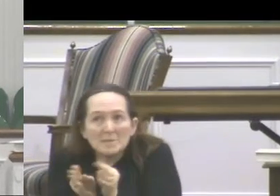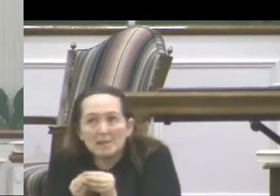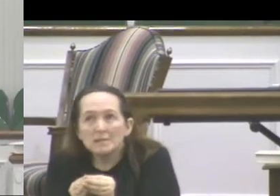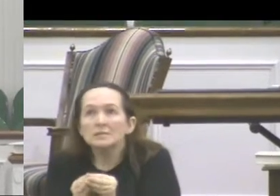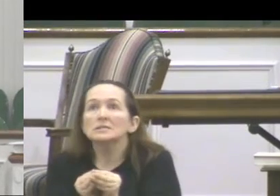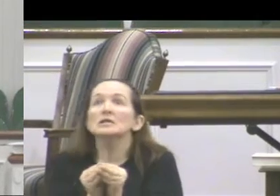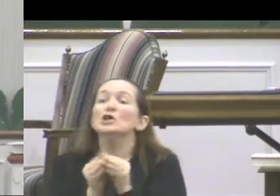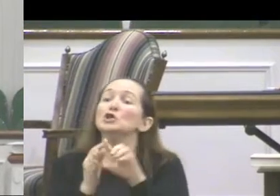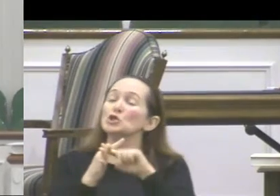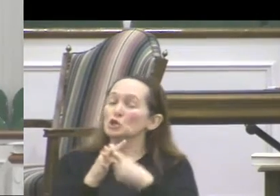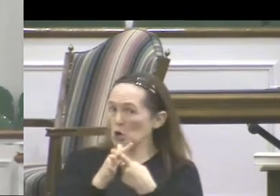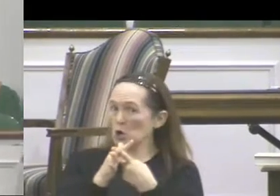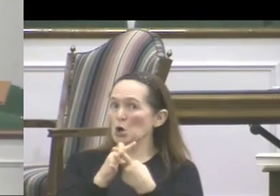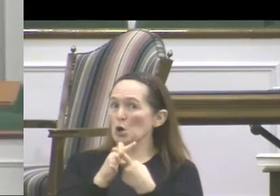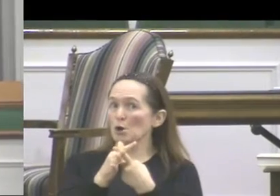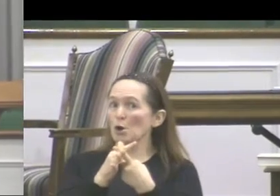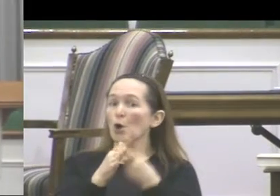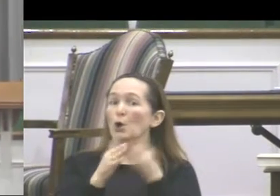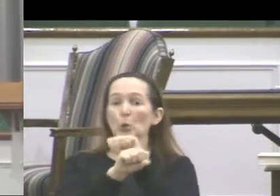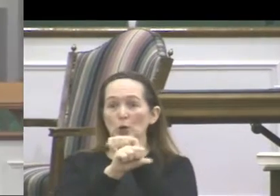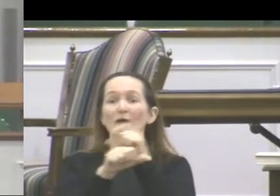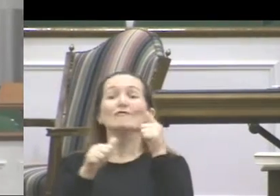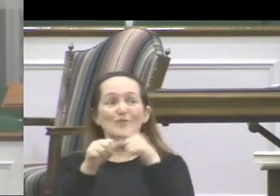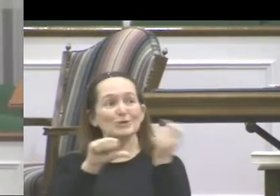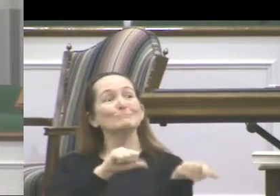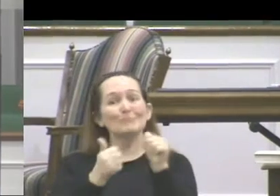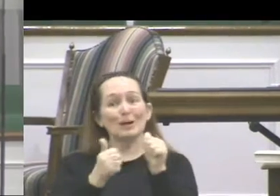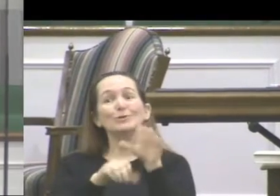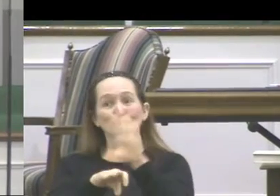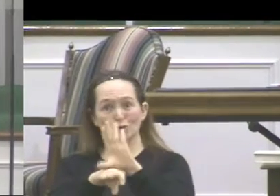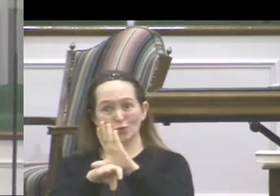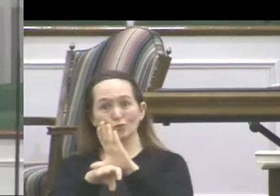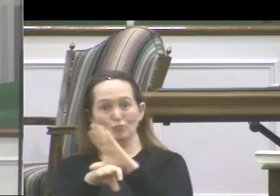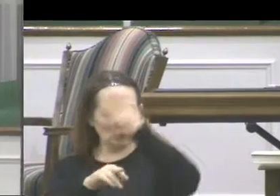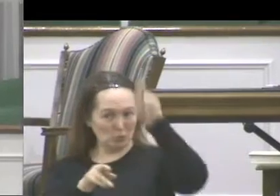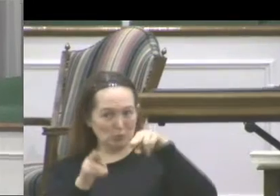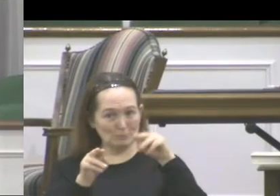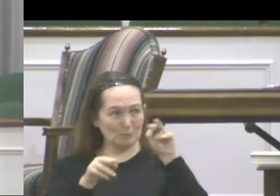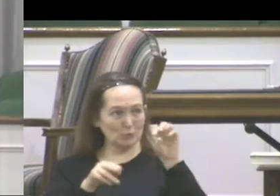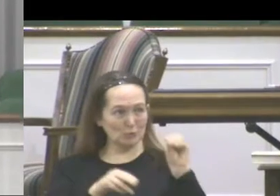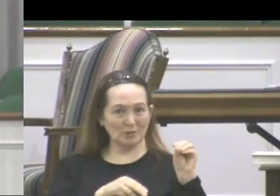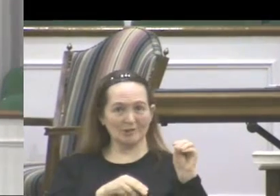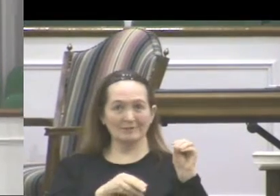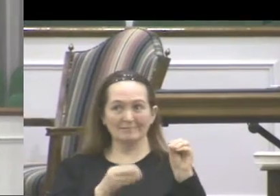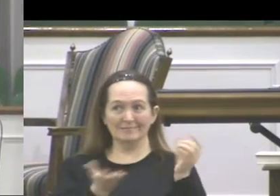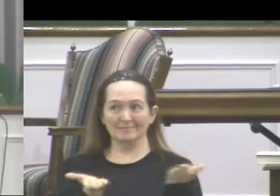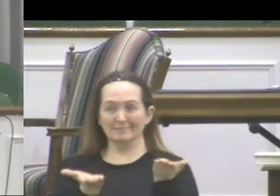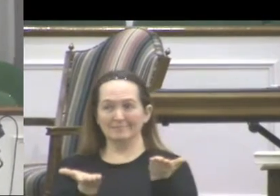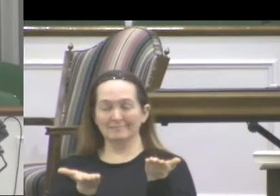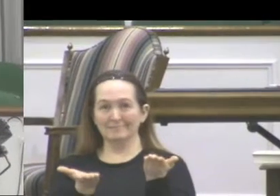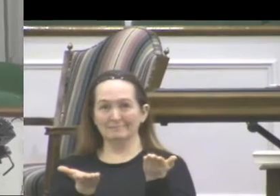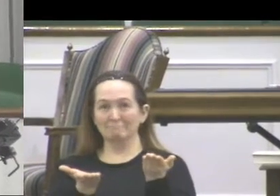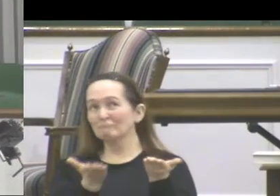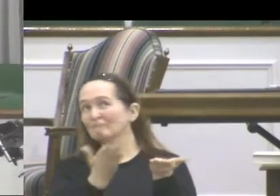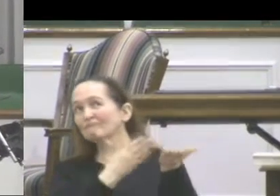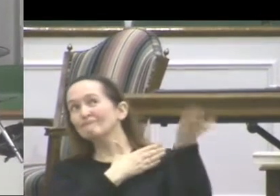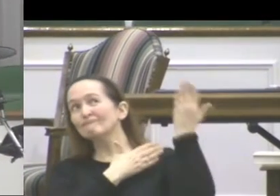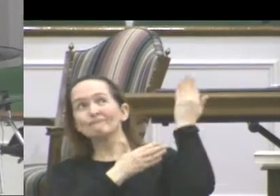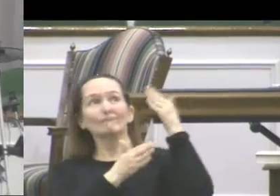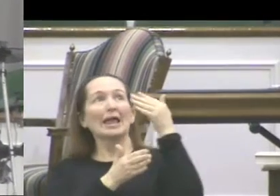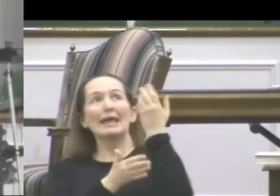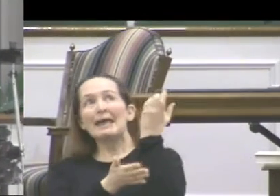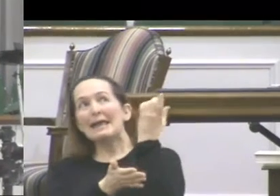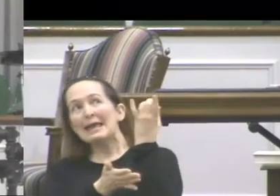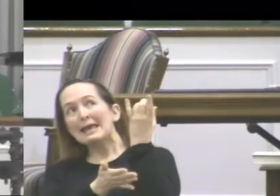that began the work of First Baptist Church, Richmond, Missouri, back in